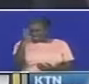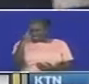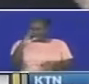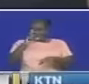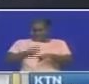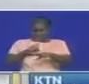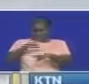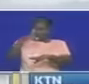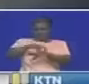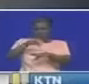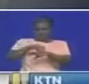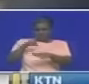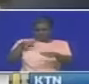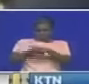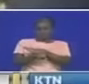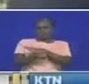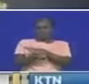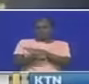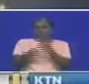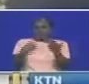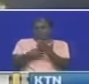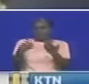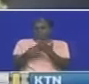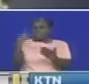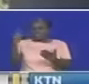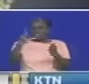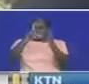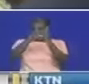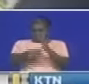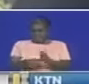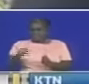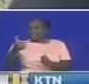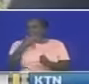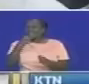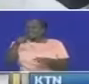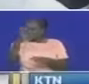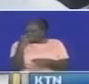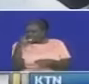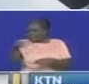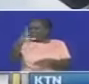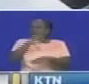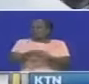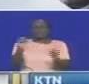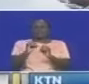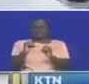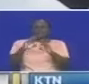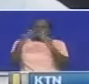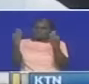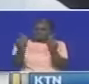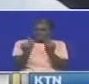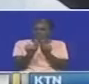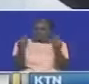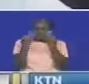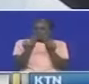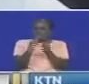in Mombasa's Majengo area. 3 weeks later, Hemed Salim Hemed cannot be traced, prompting the family to file a writ to